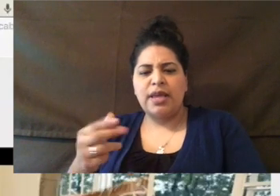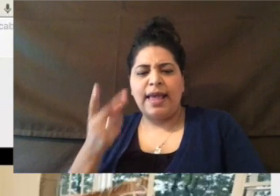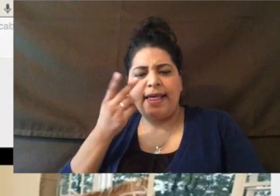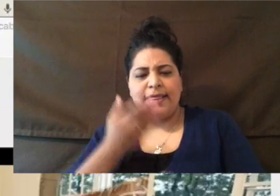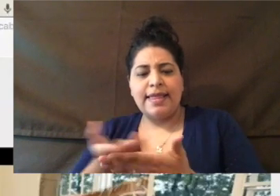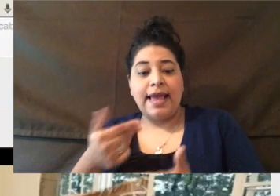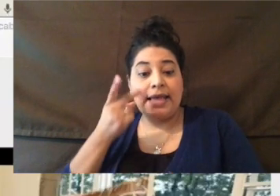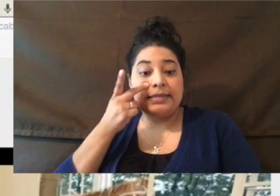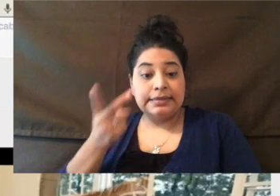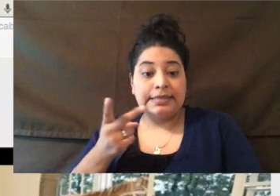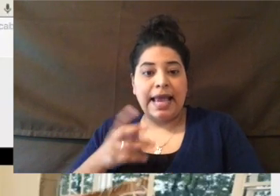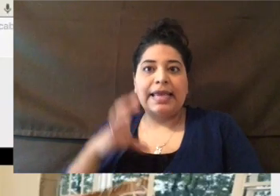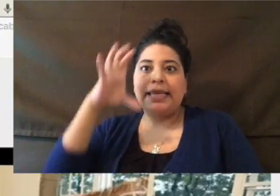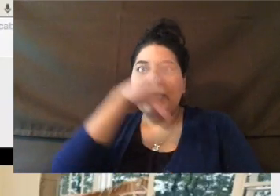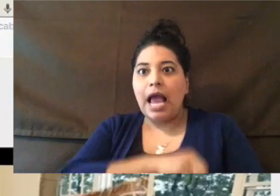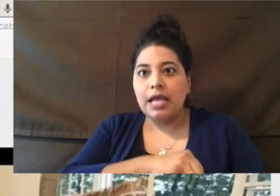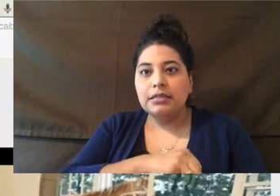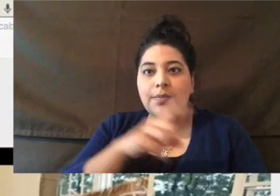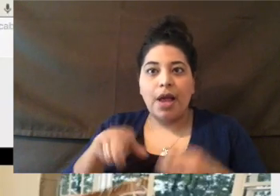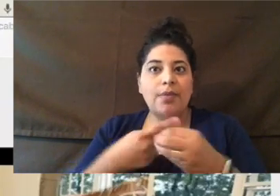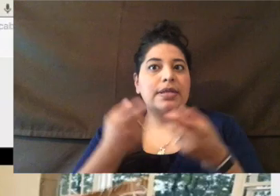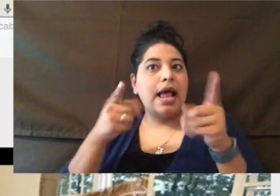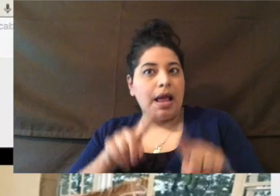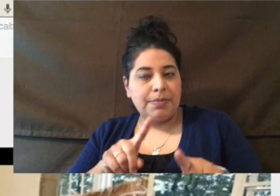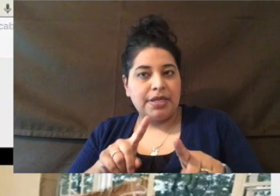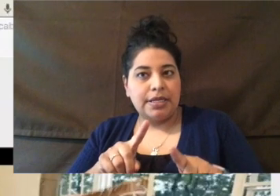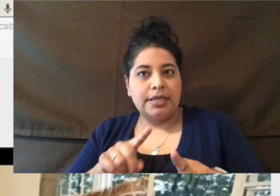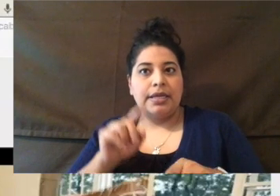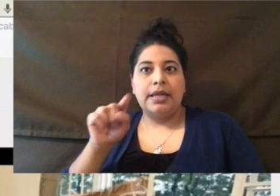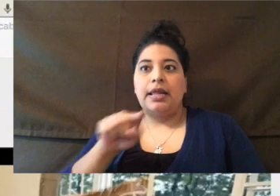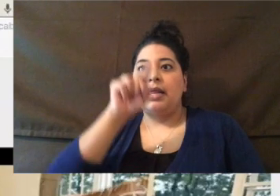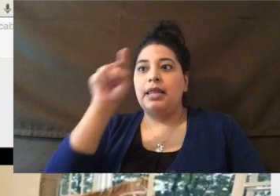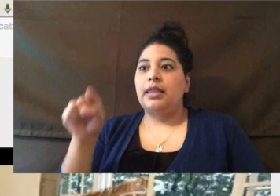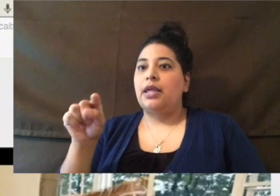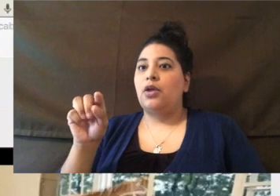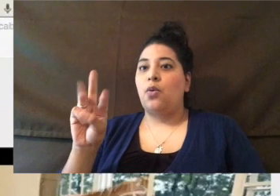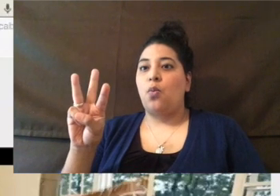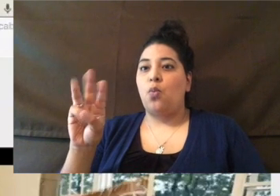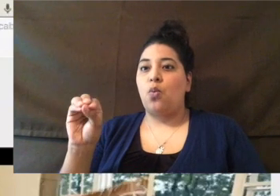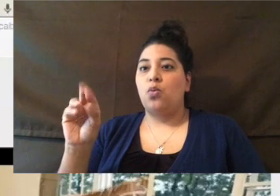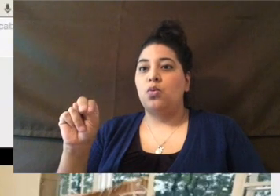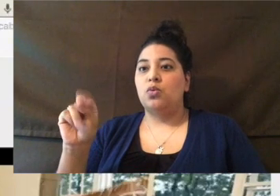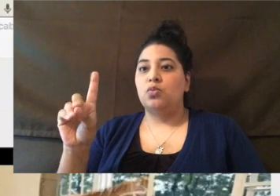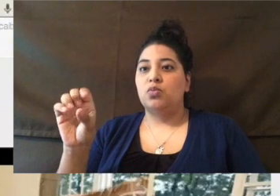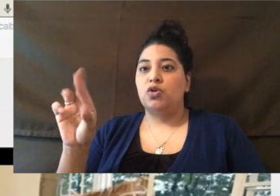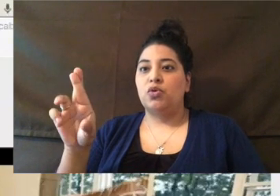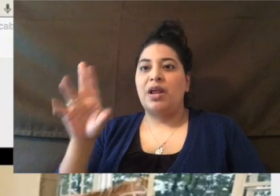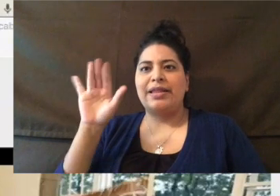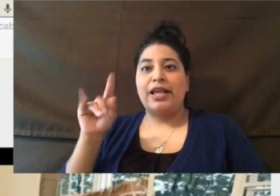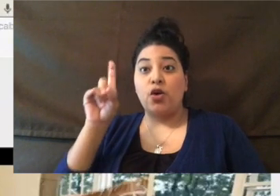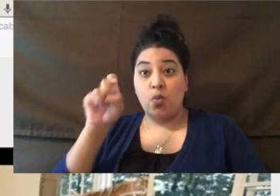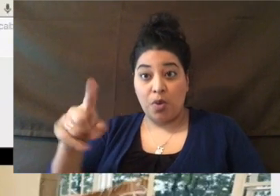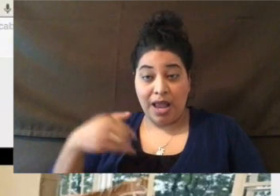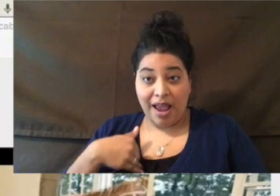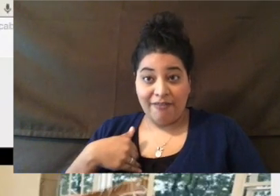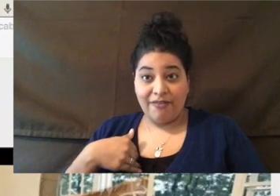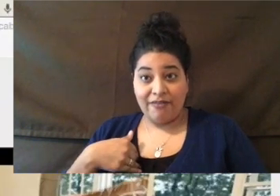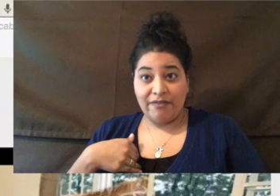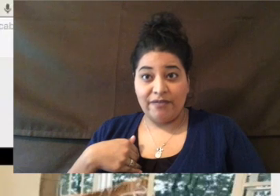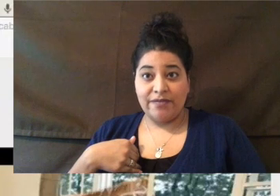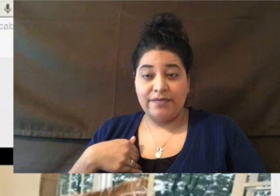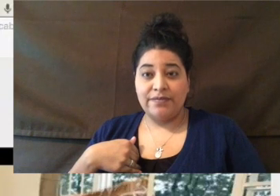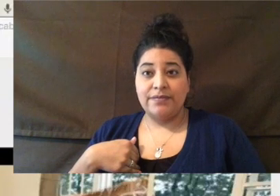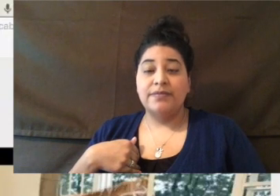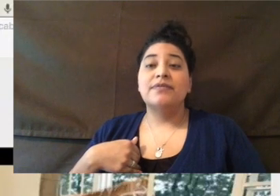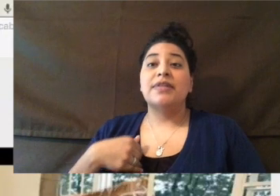of a guess about what's going on. And then my wonder is the questions that I have. So going along with this week's lesson about